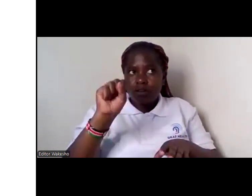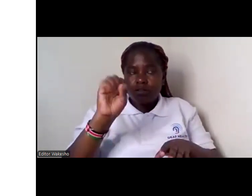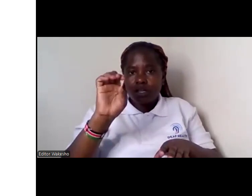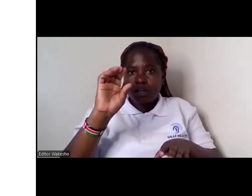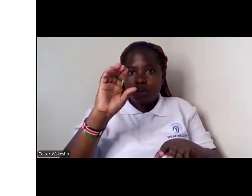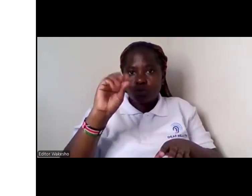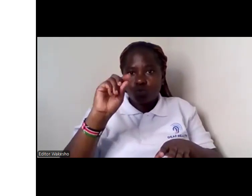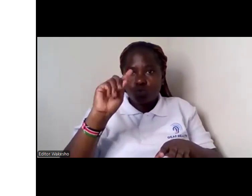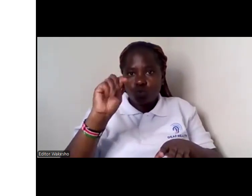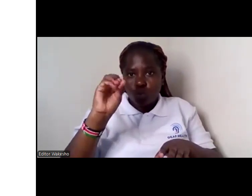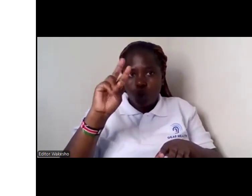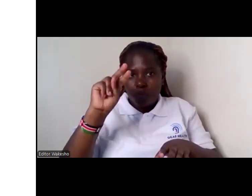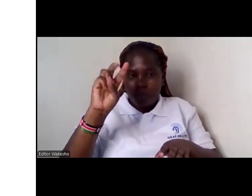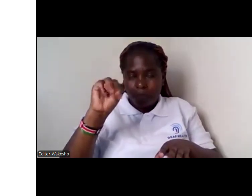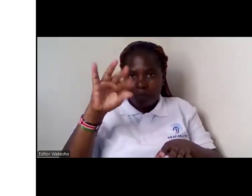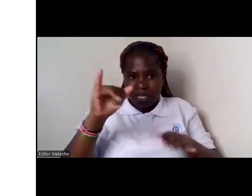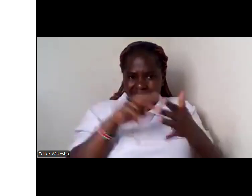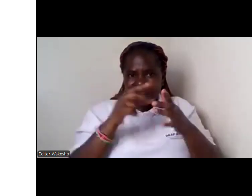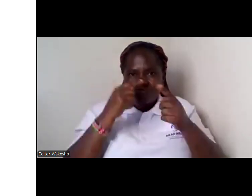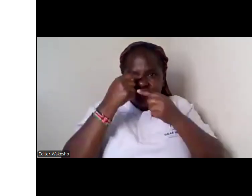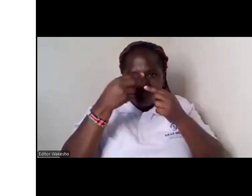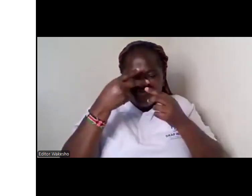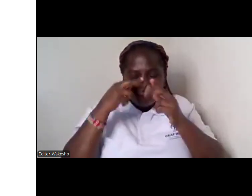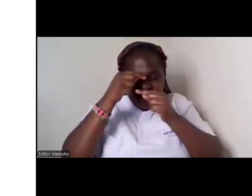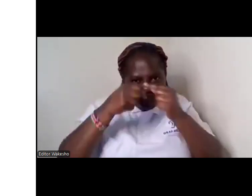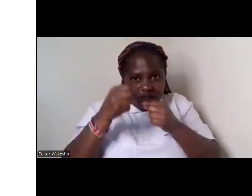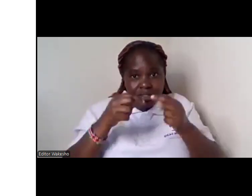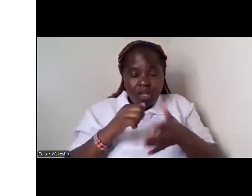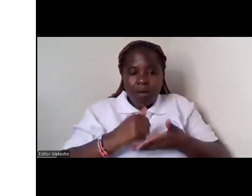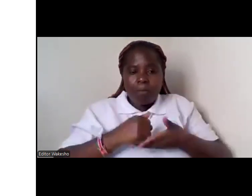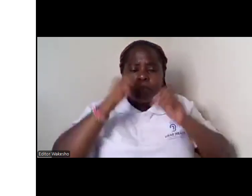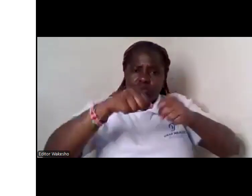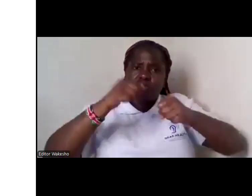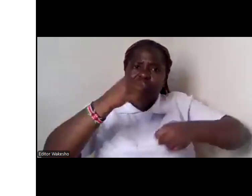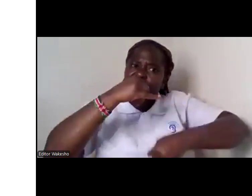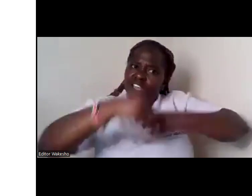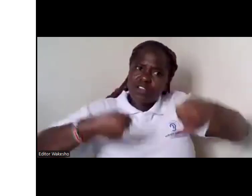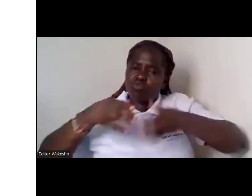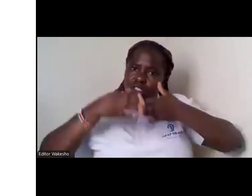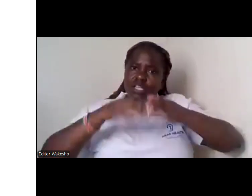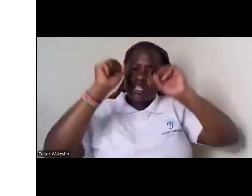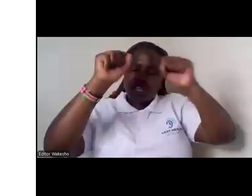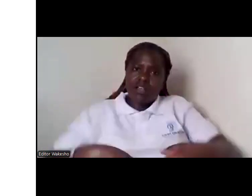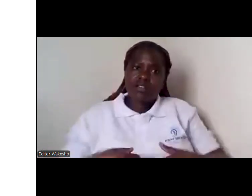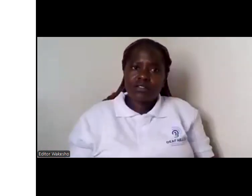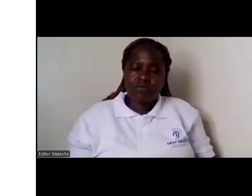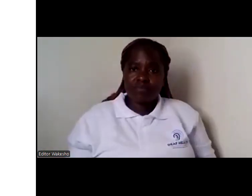pregnancy. They can still have an erection, you can still have intercourse, you can still have an orgasm.